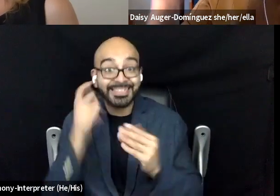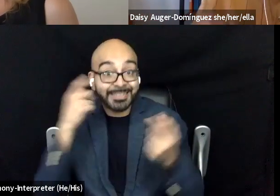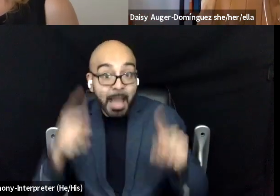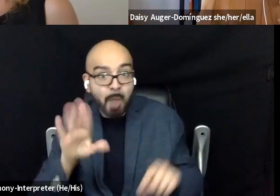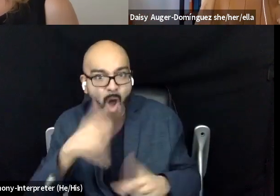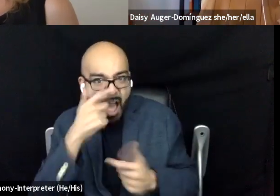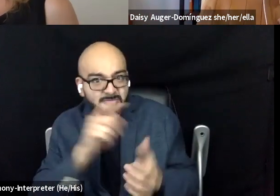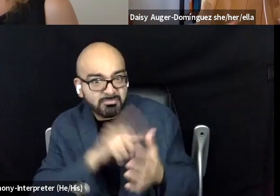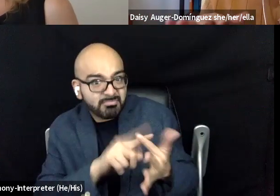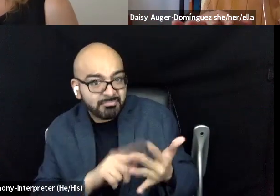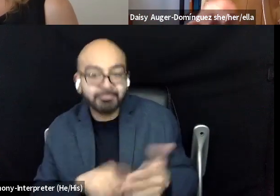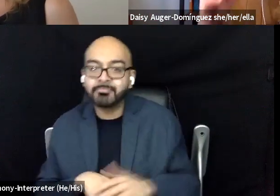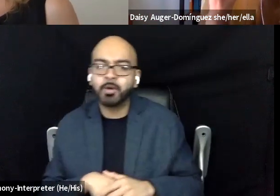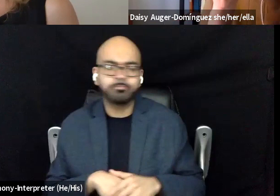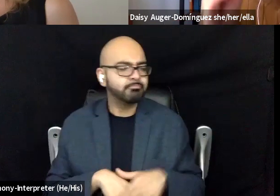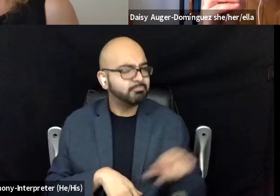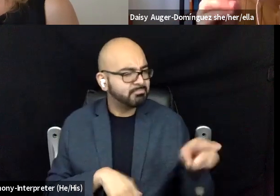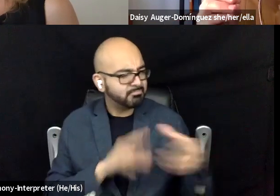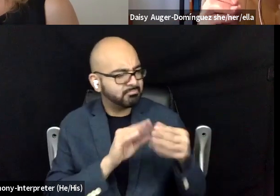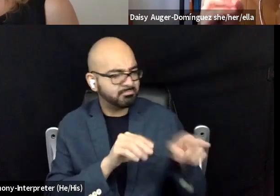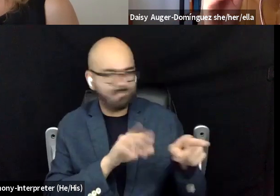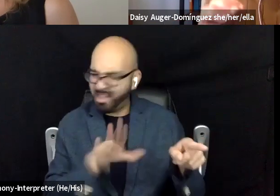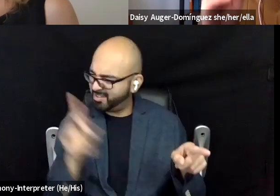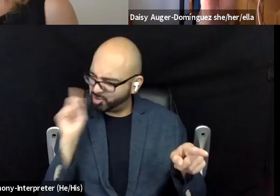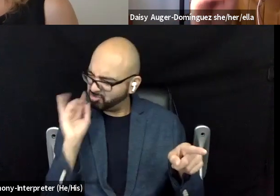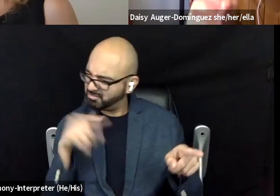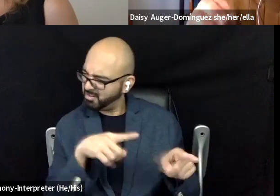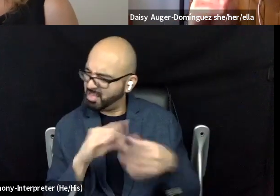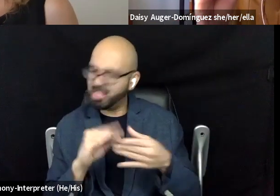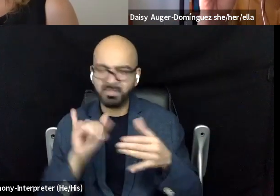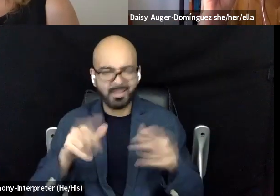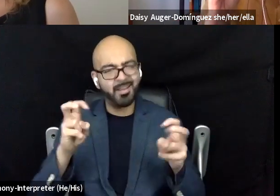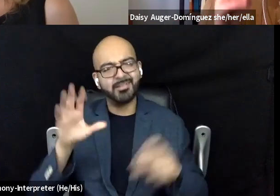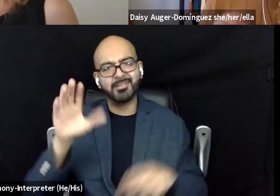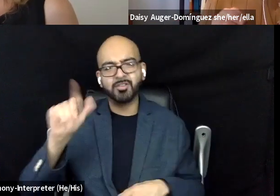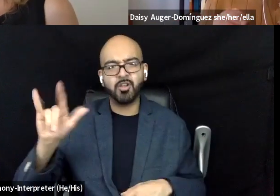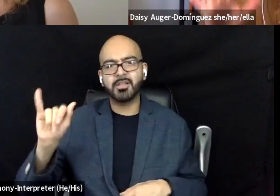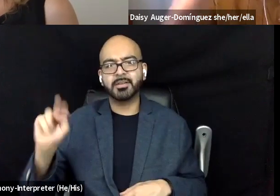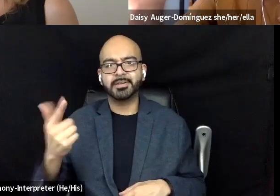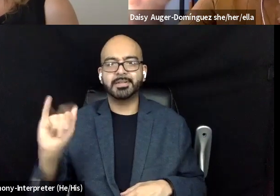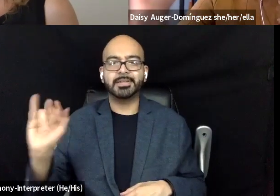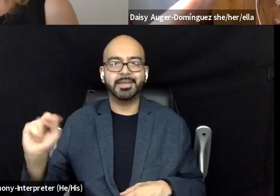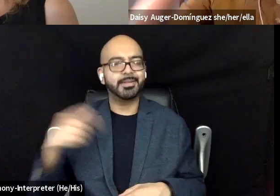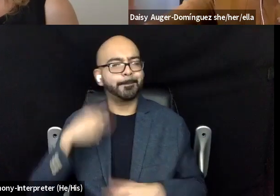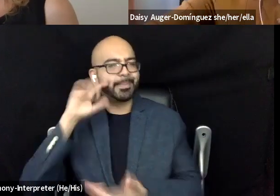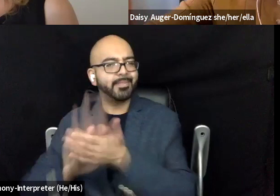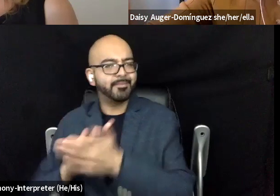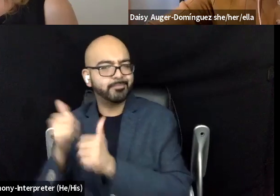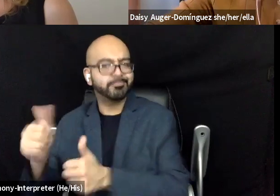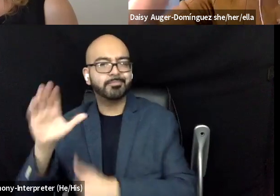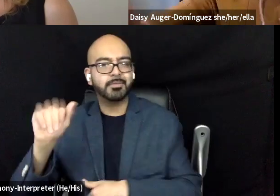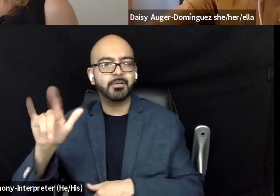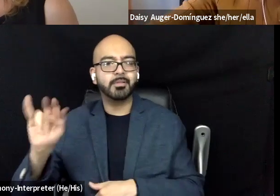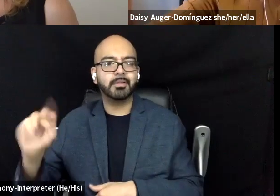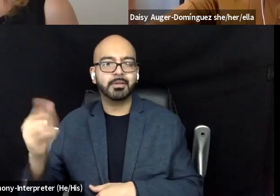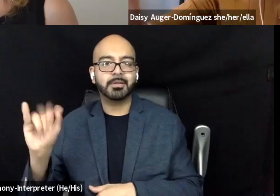that? And I do really believe in the power of calling in versus calling out. By the way, I think calling out is